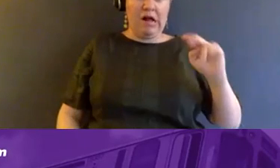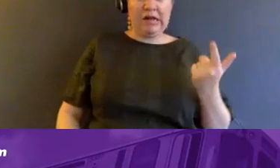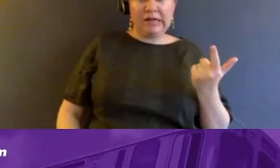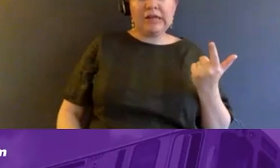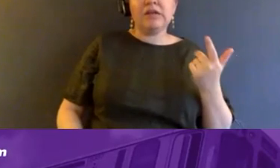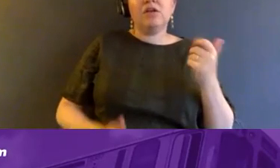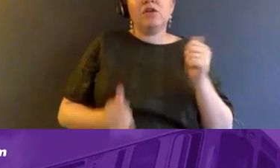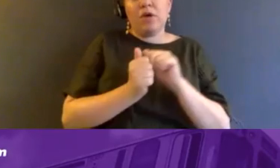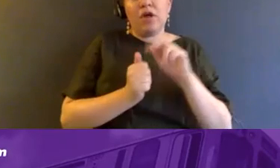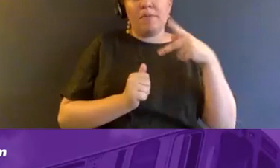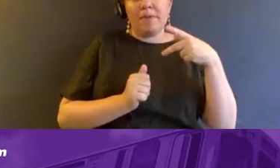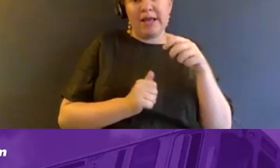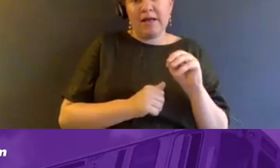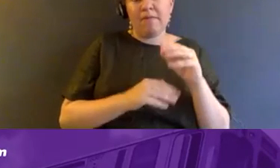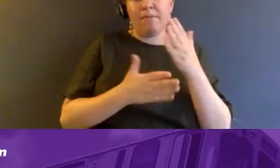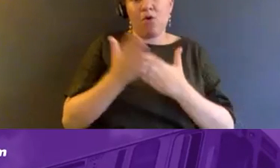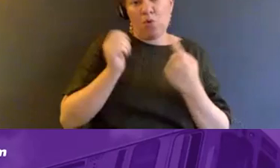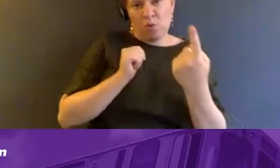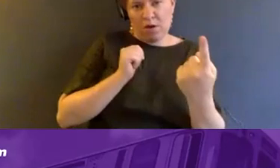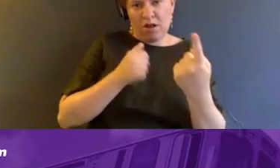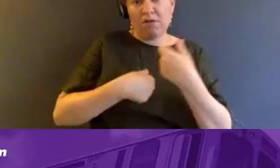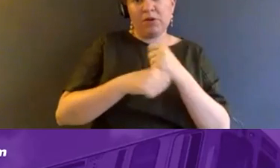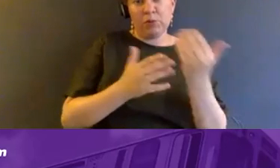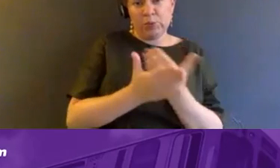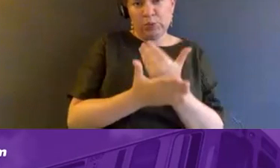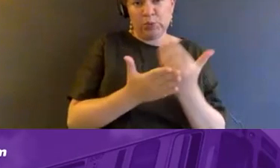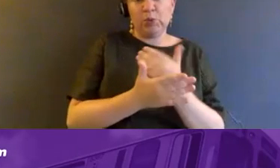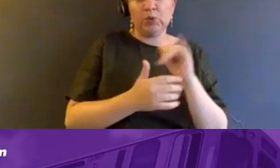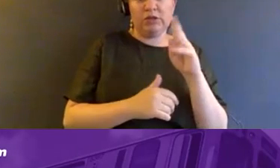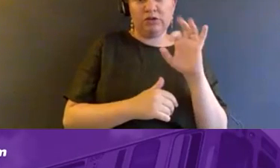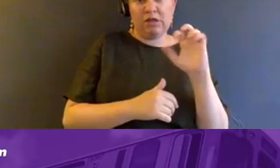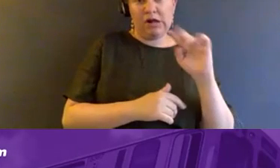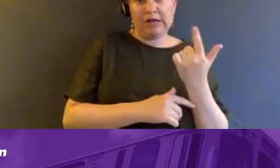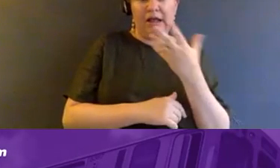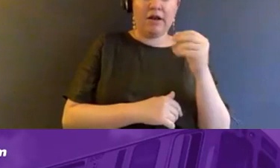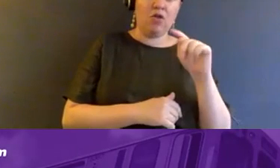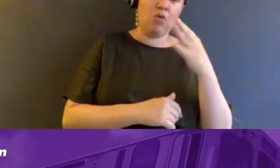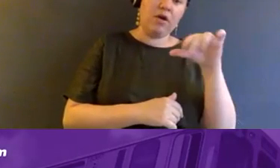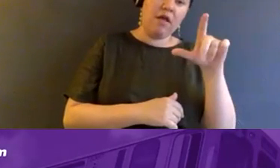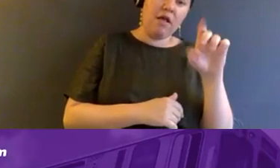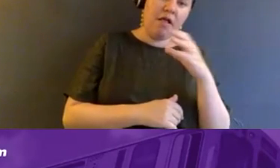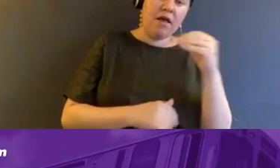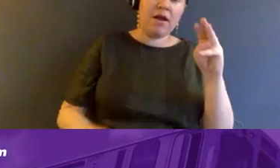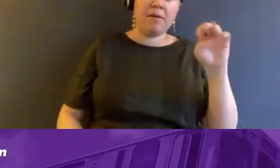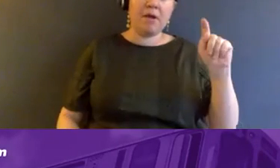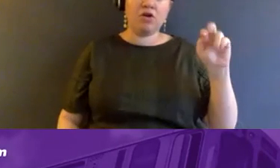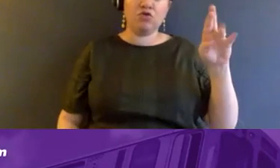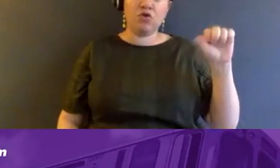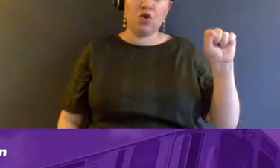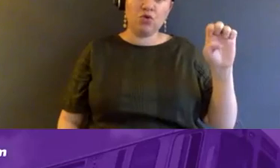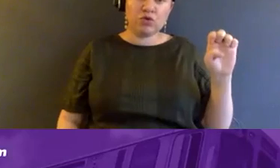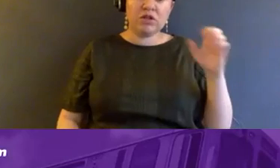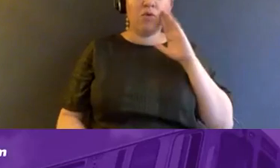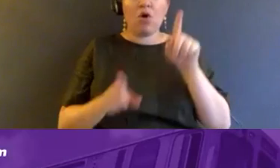we're building these 2 brand new interlockings at Thorndale and Montrose, and we'll also have another interlocking as part of the Lawrence to Bryn